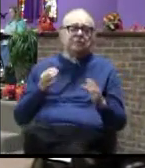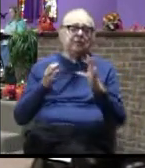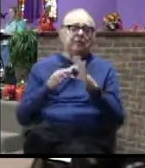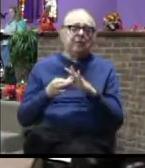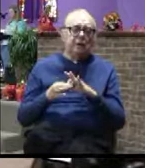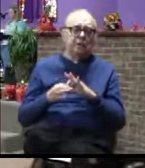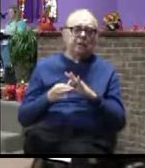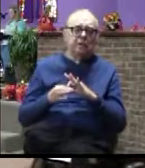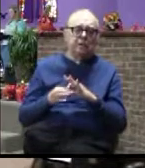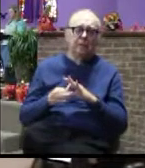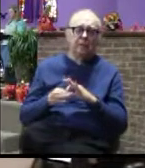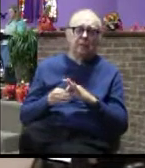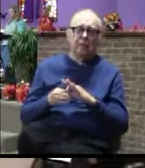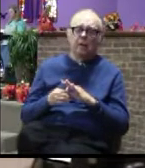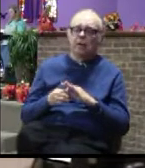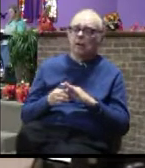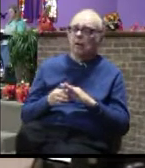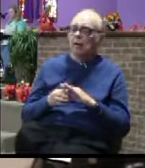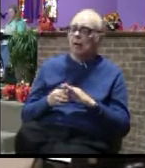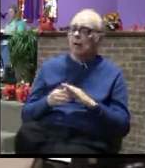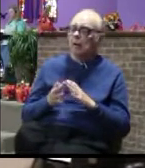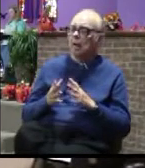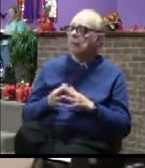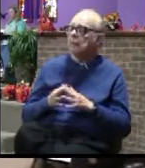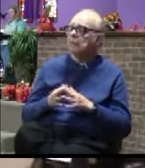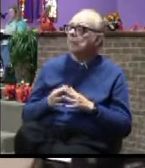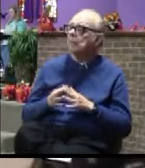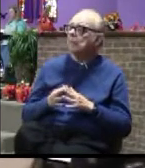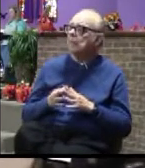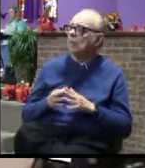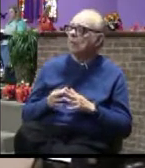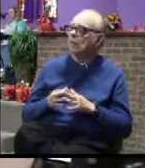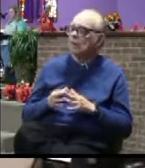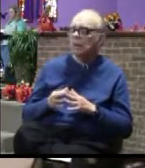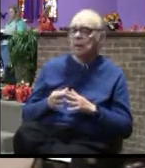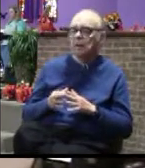be so God can we start this thing over again